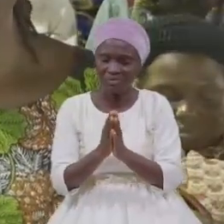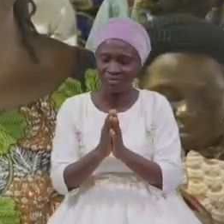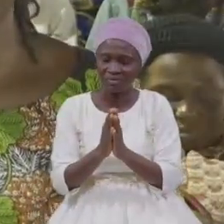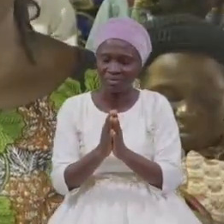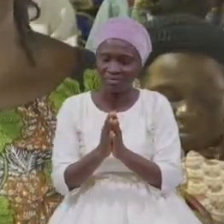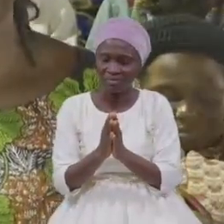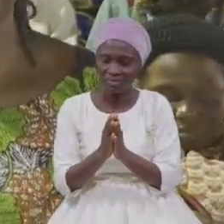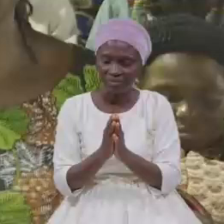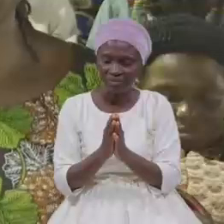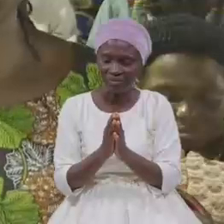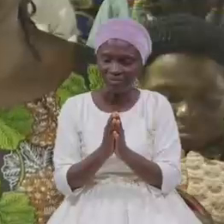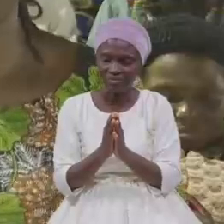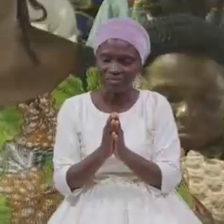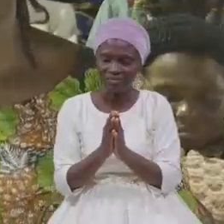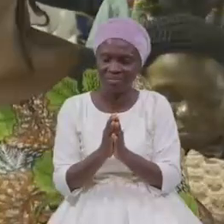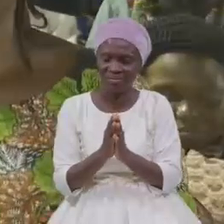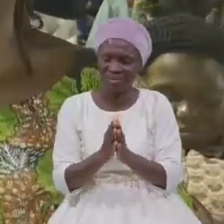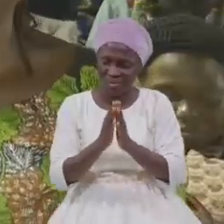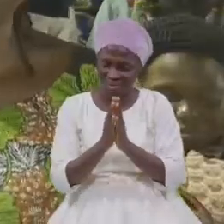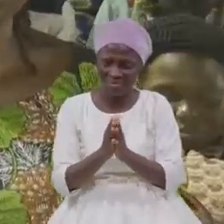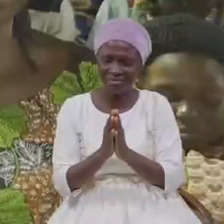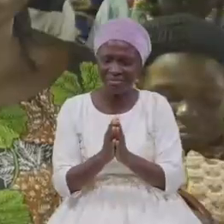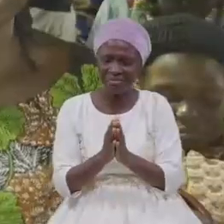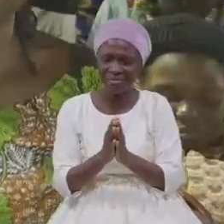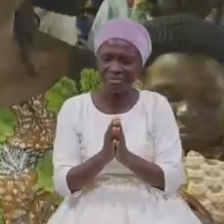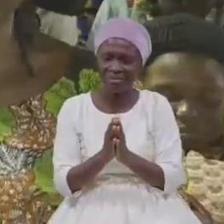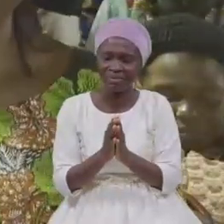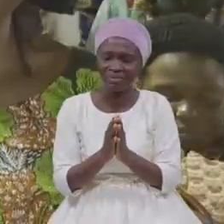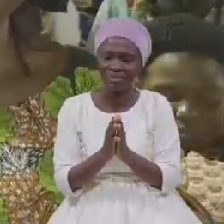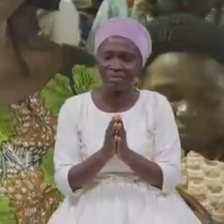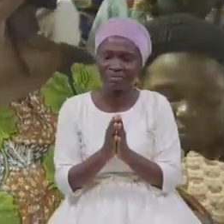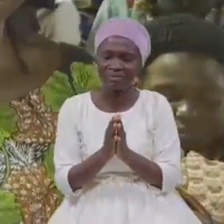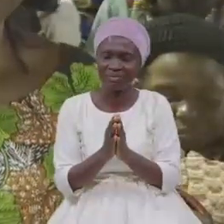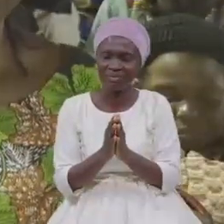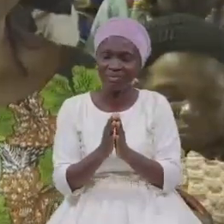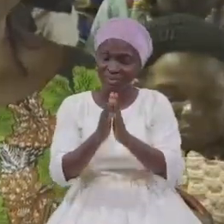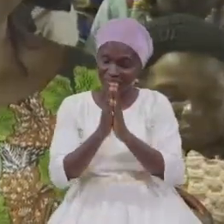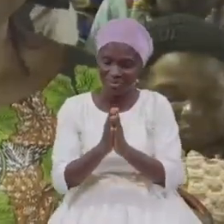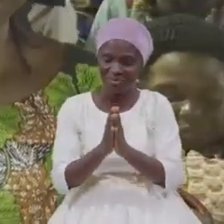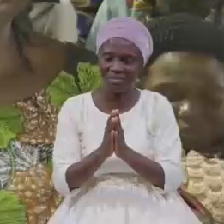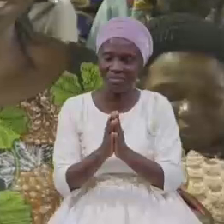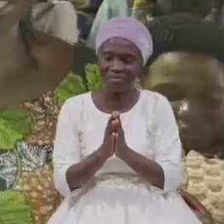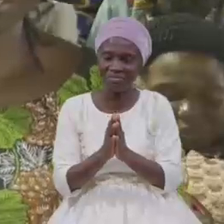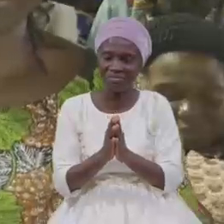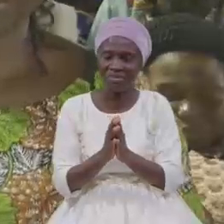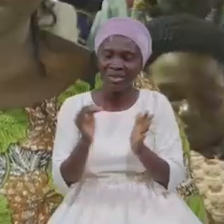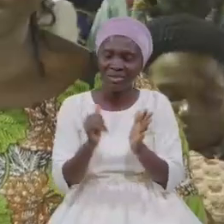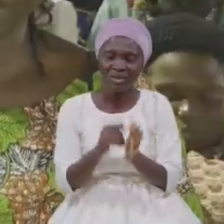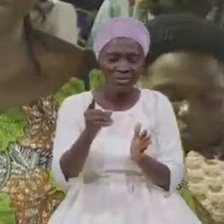And to be a real child of God, not a fake, hypocritical